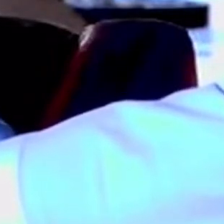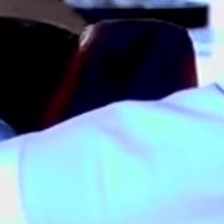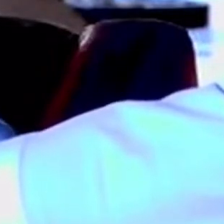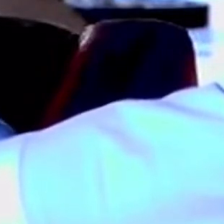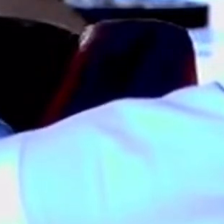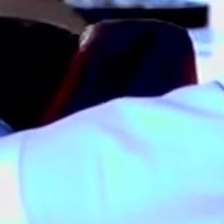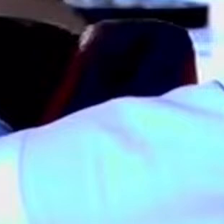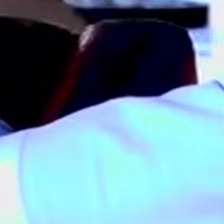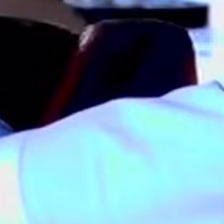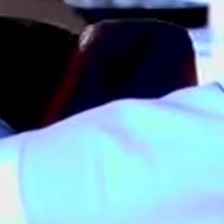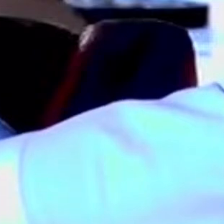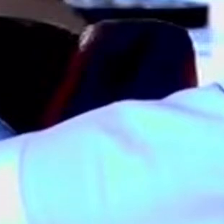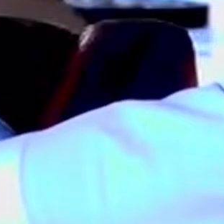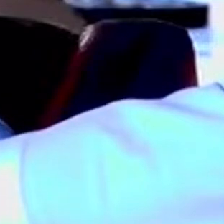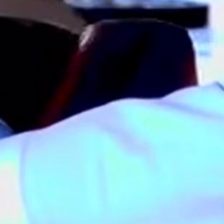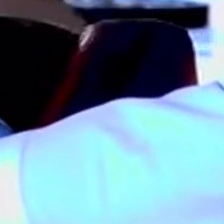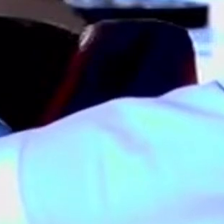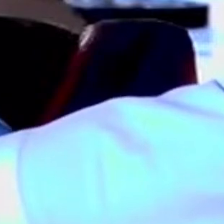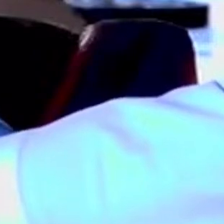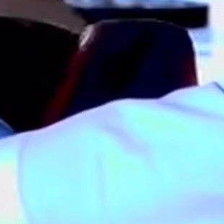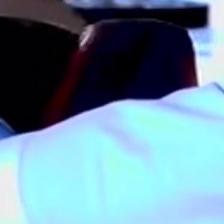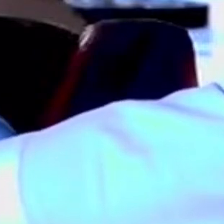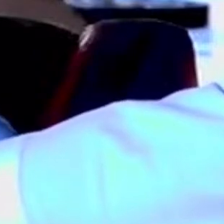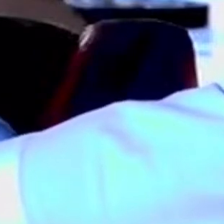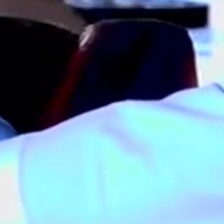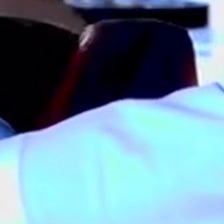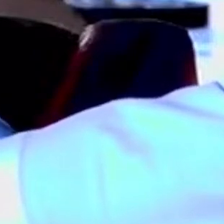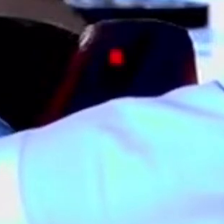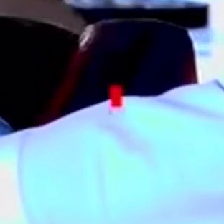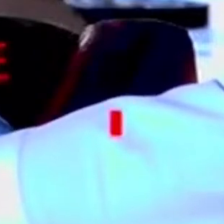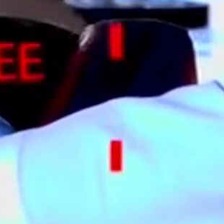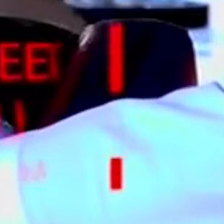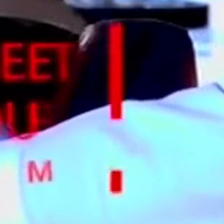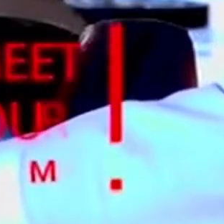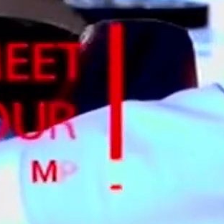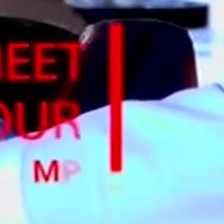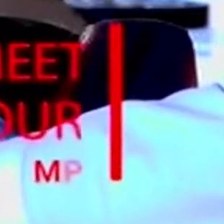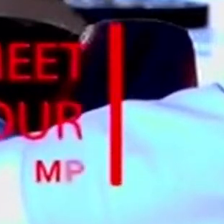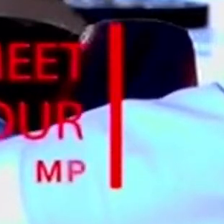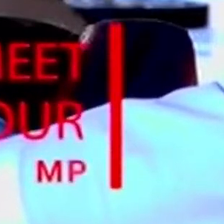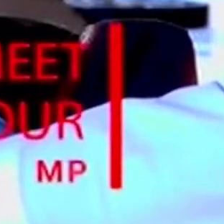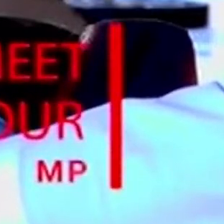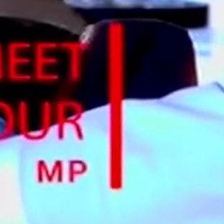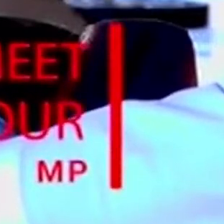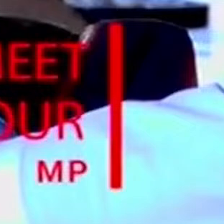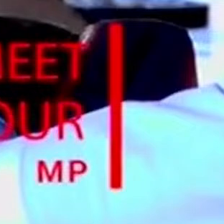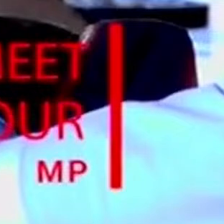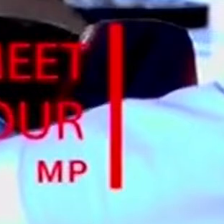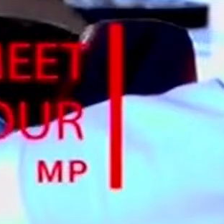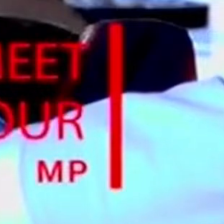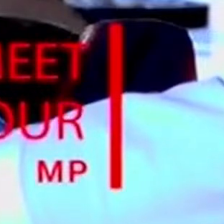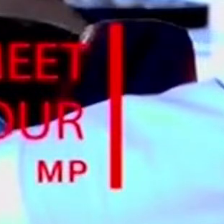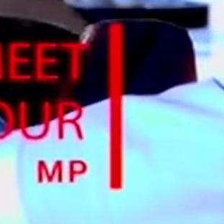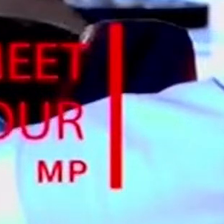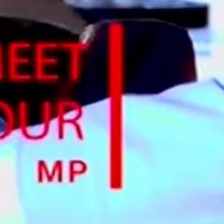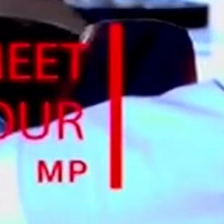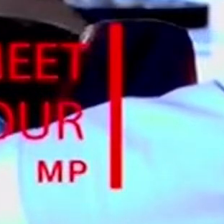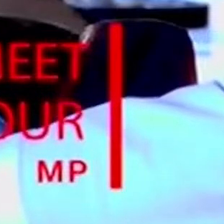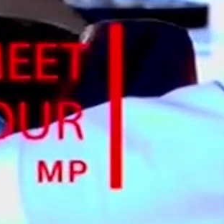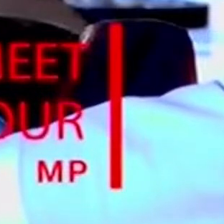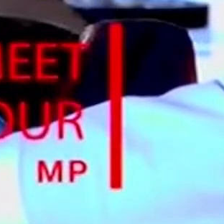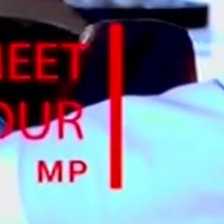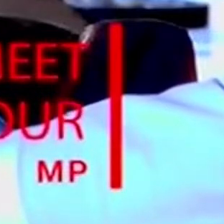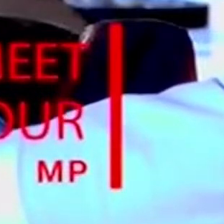farming. We grow tomatoes, onions, and all the vegetables, as well as maize. Yeah.